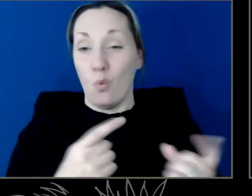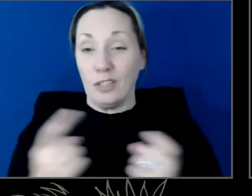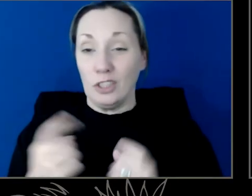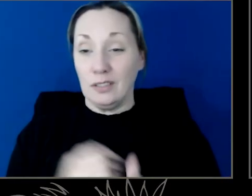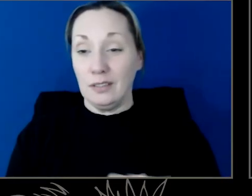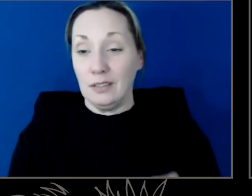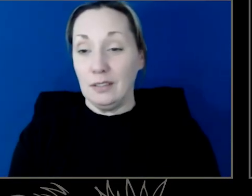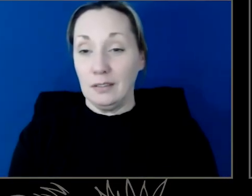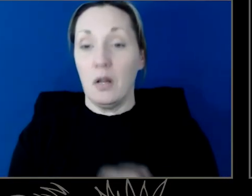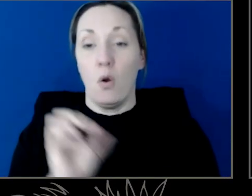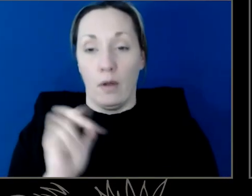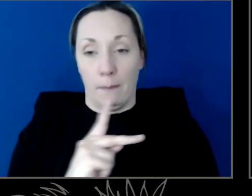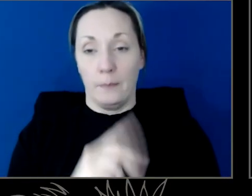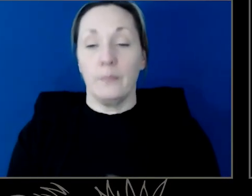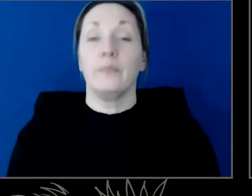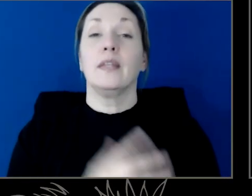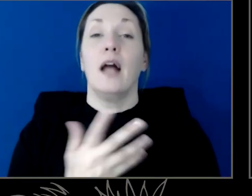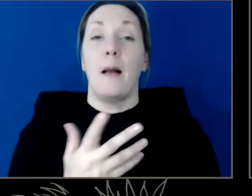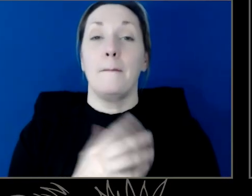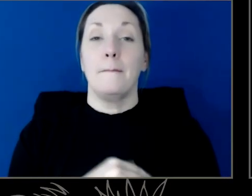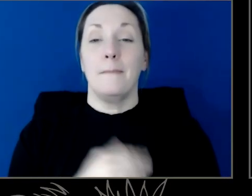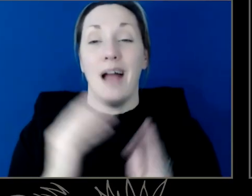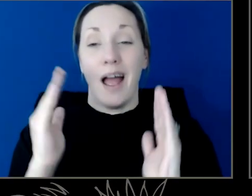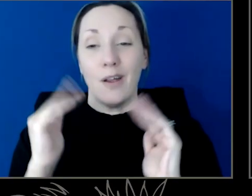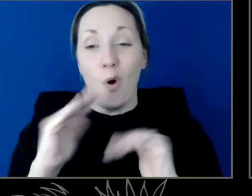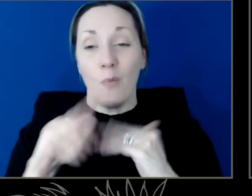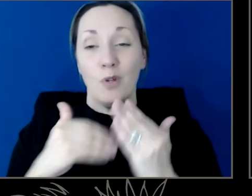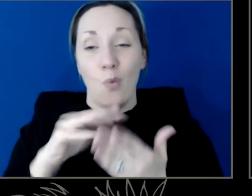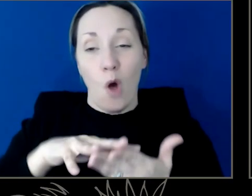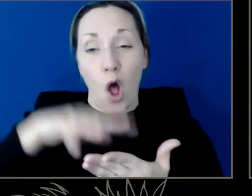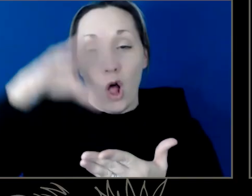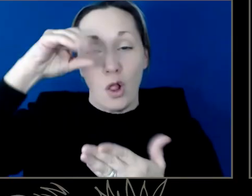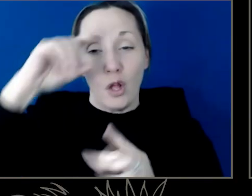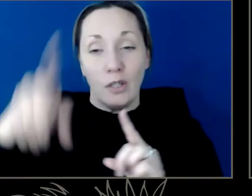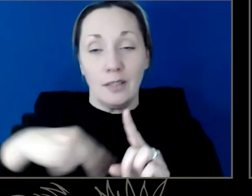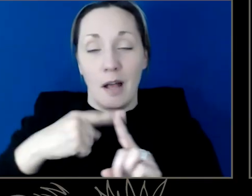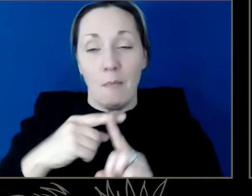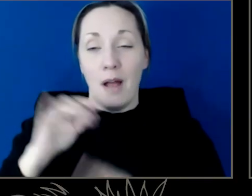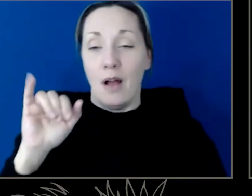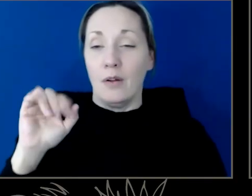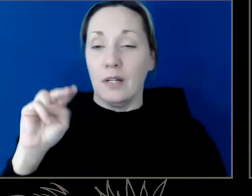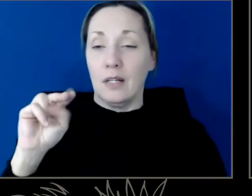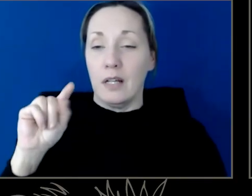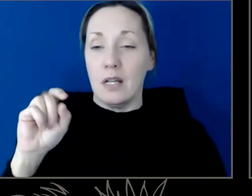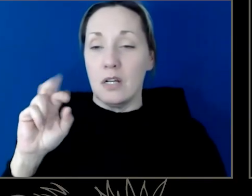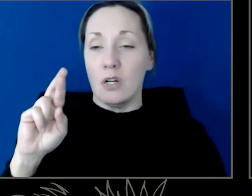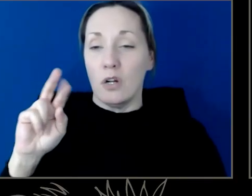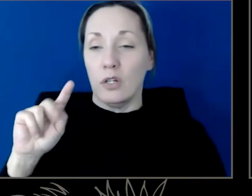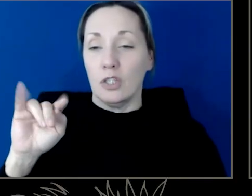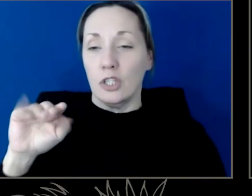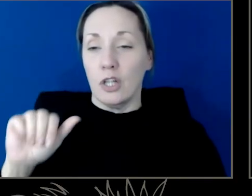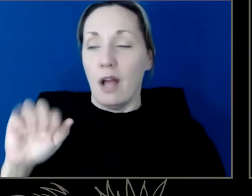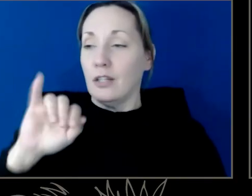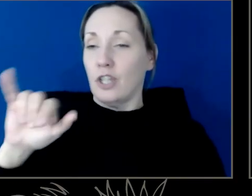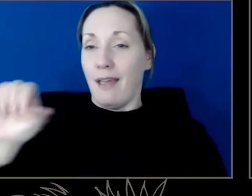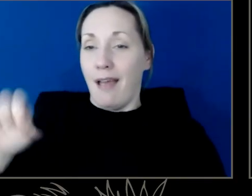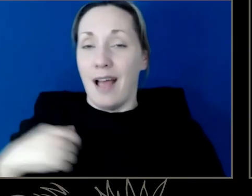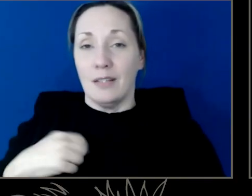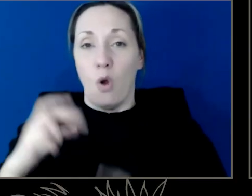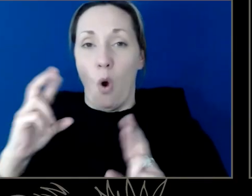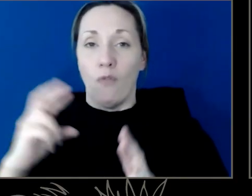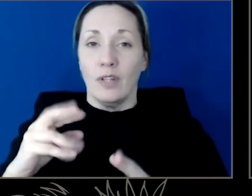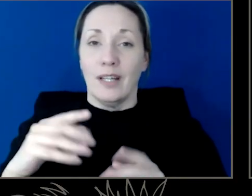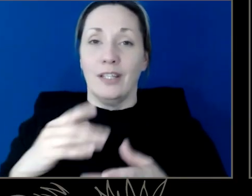No questions? Okay. I hope you all learned about InertiaJS. Hopefully